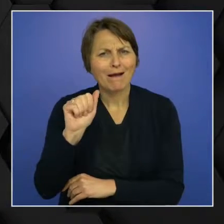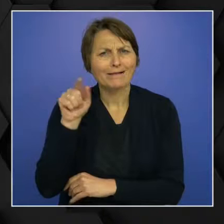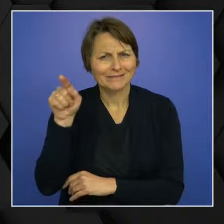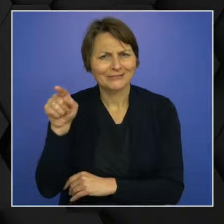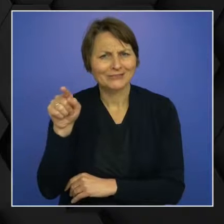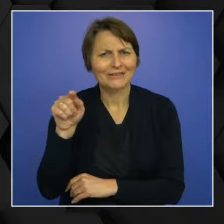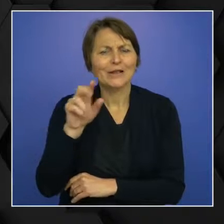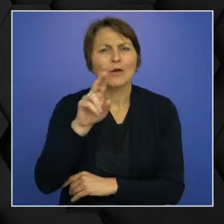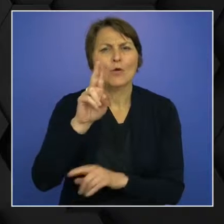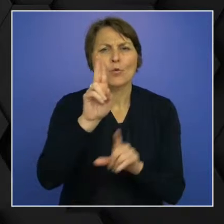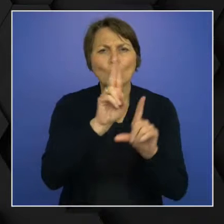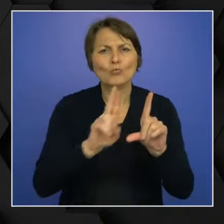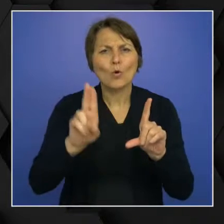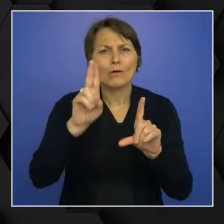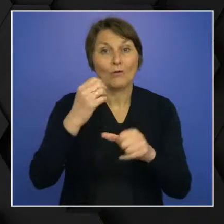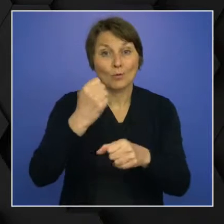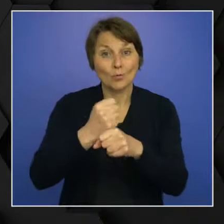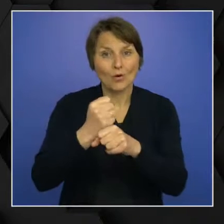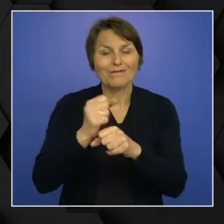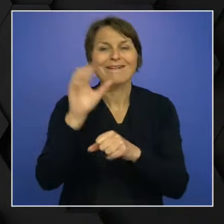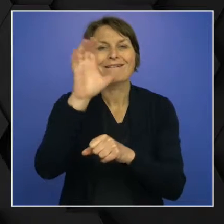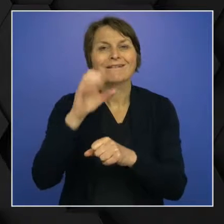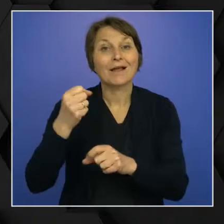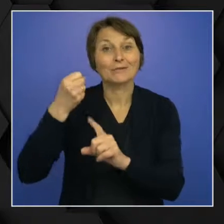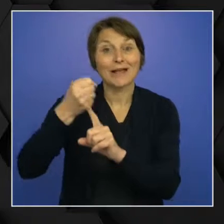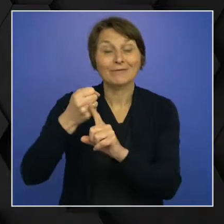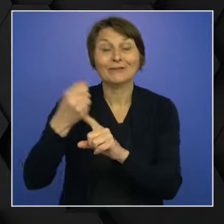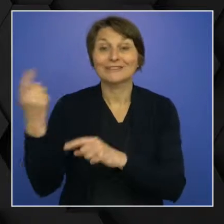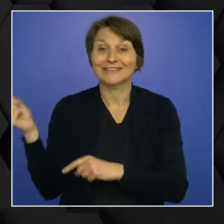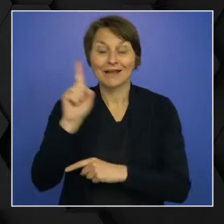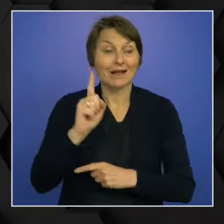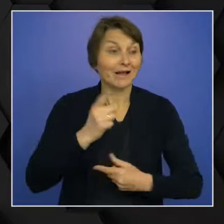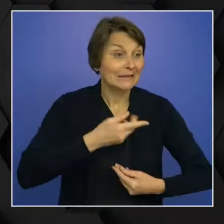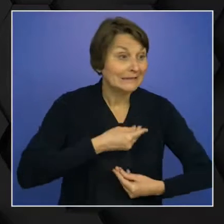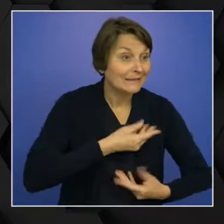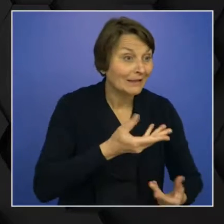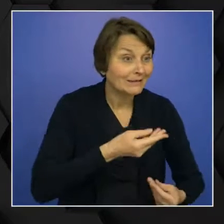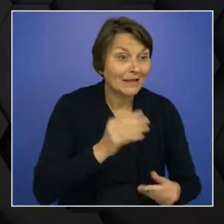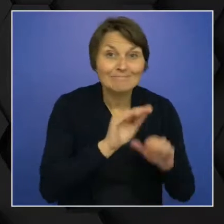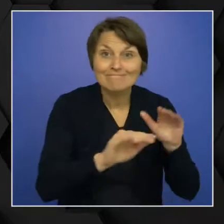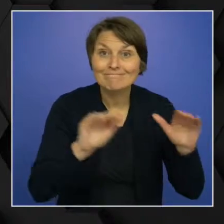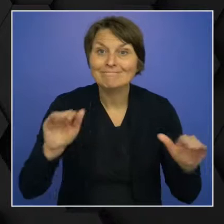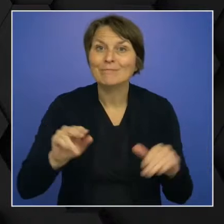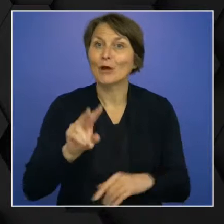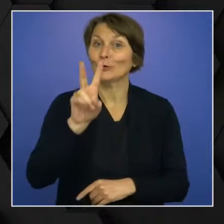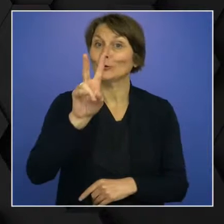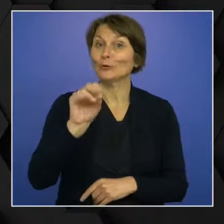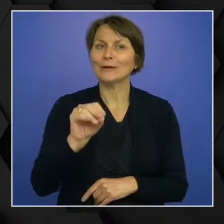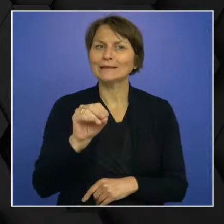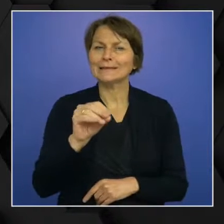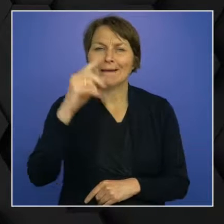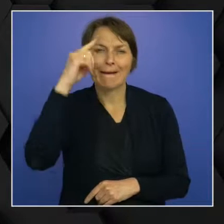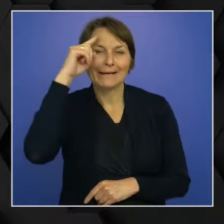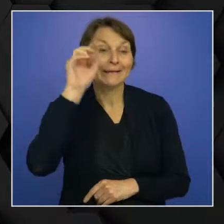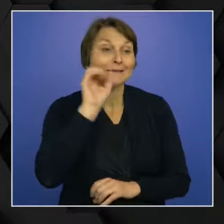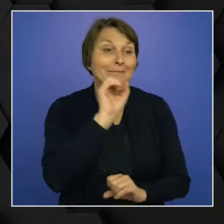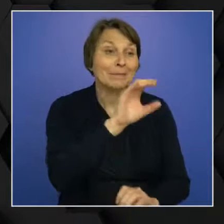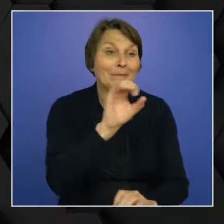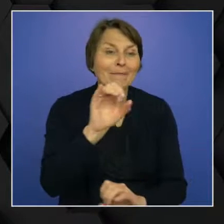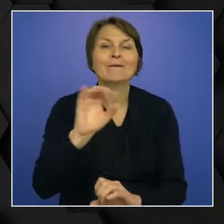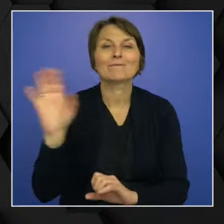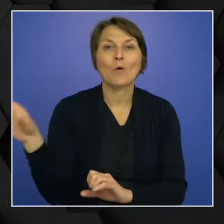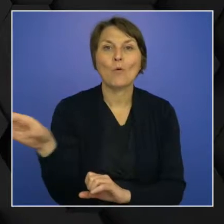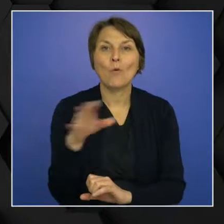Umbraco. And she gave a speaker training with like 10 to 20 tips for all the new speakers, because we